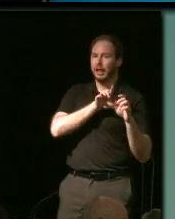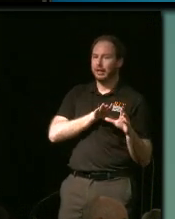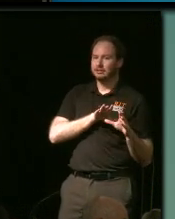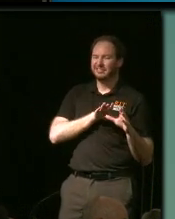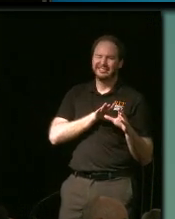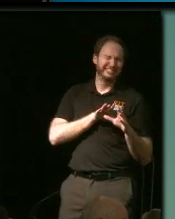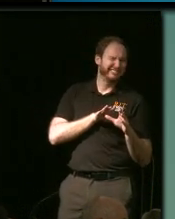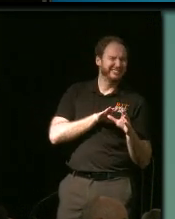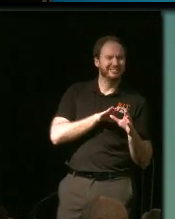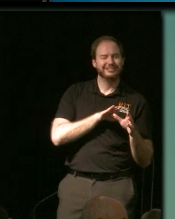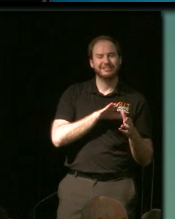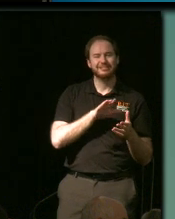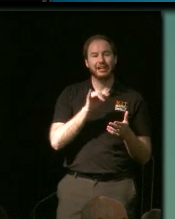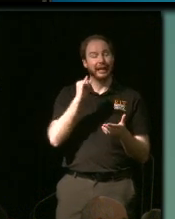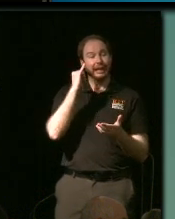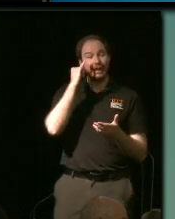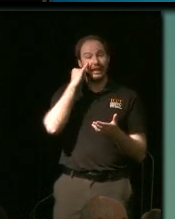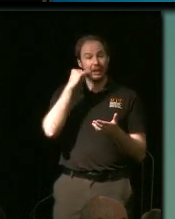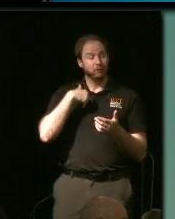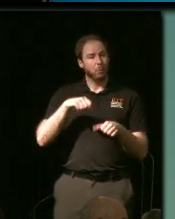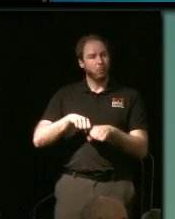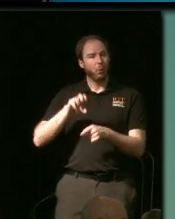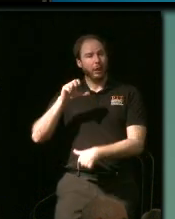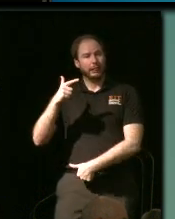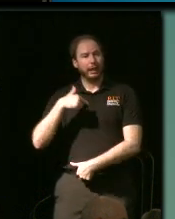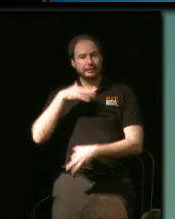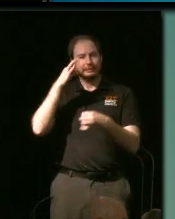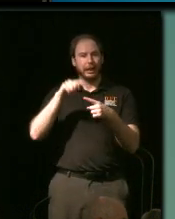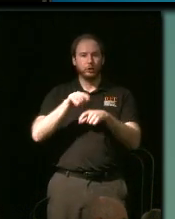a cast on your arm for a broken leg.